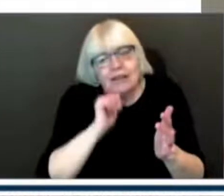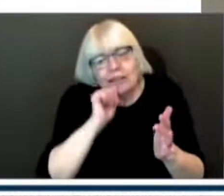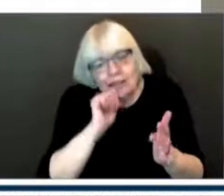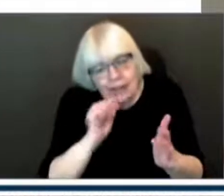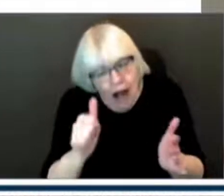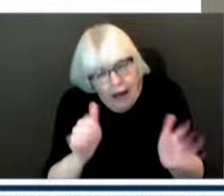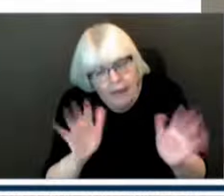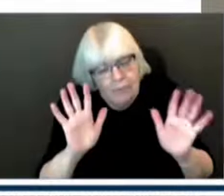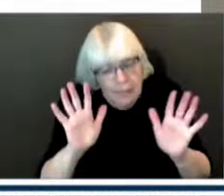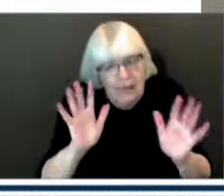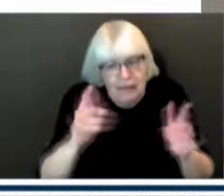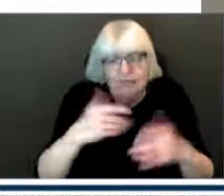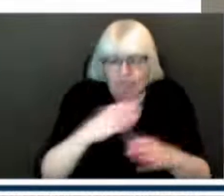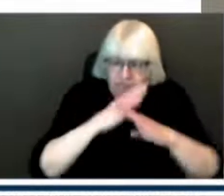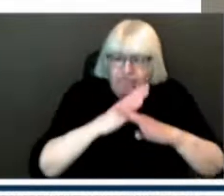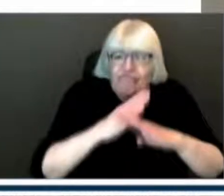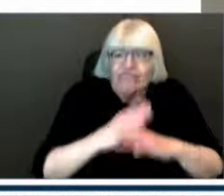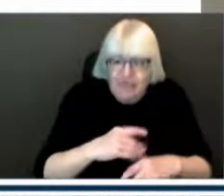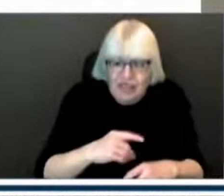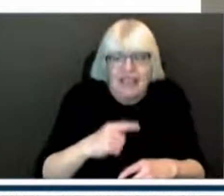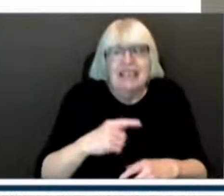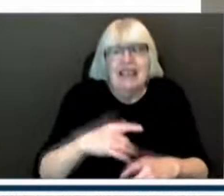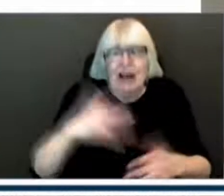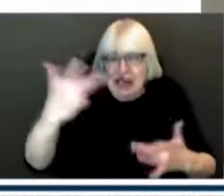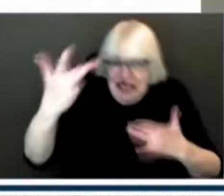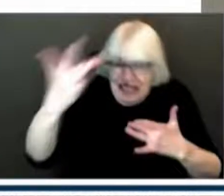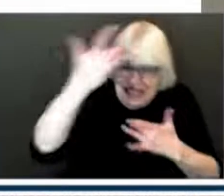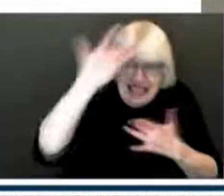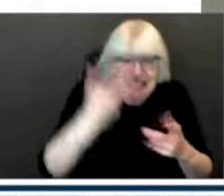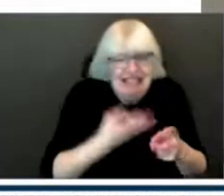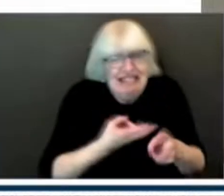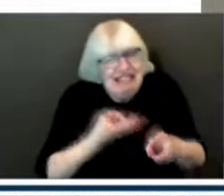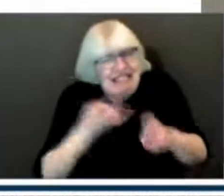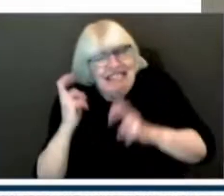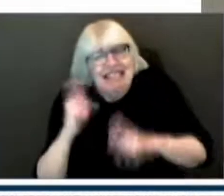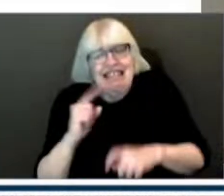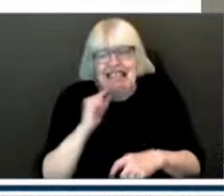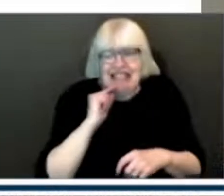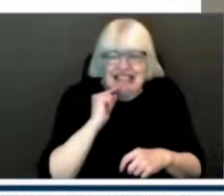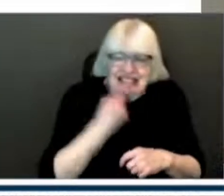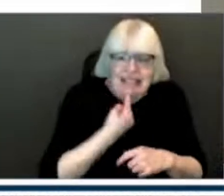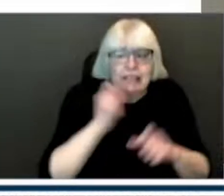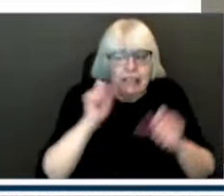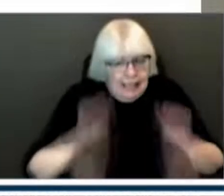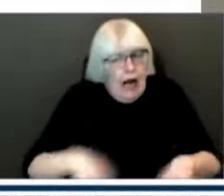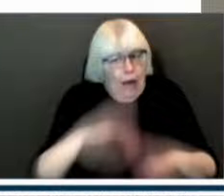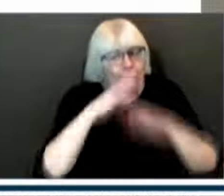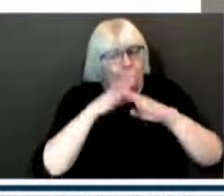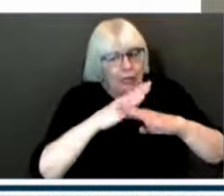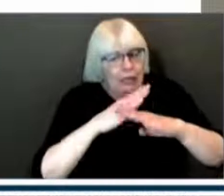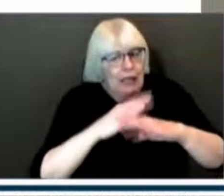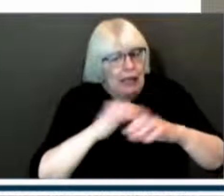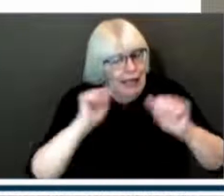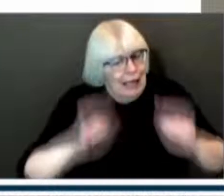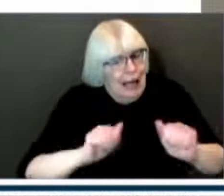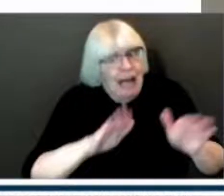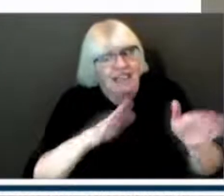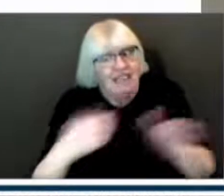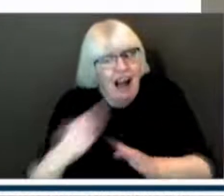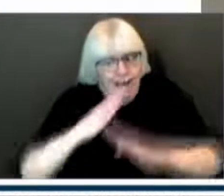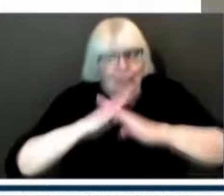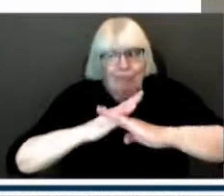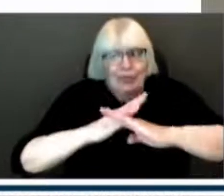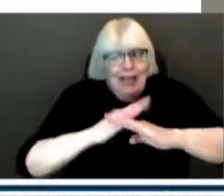death. The situation in our province would have been much, much worse if it were not for our high level of